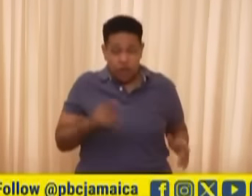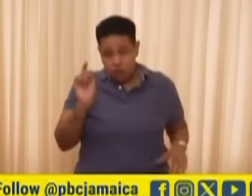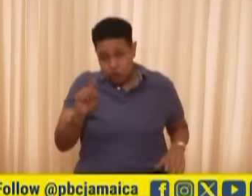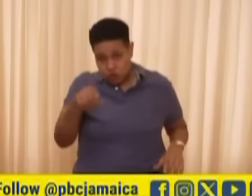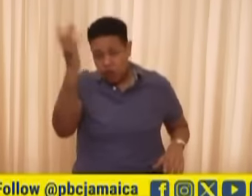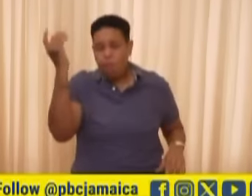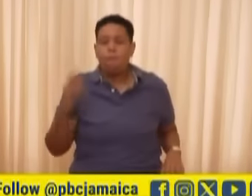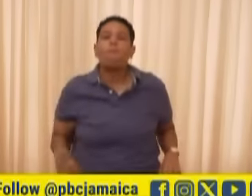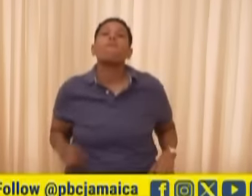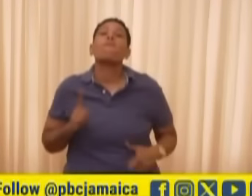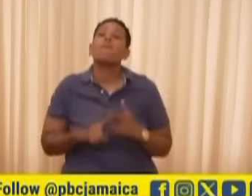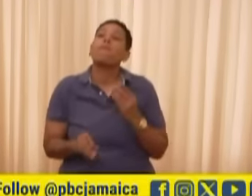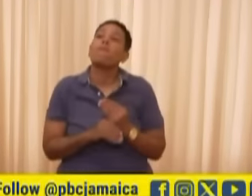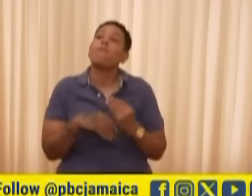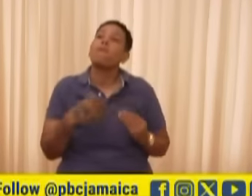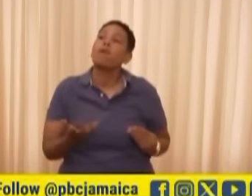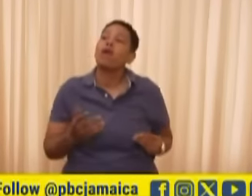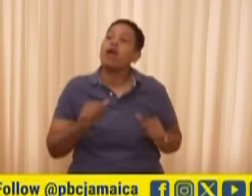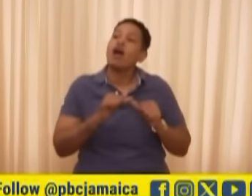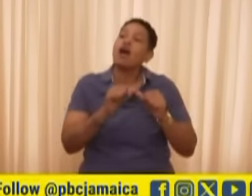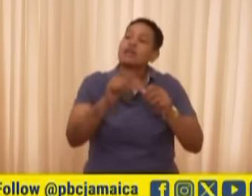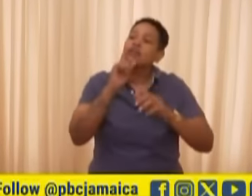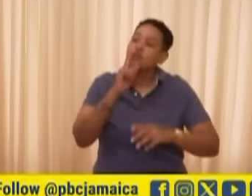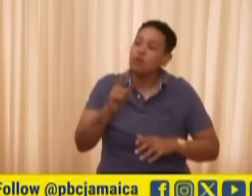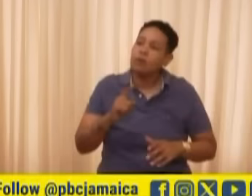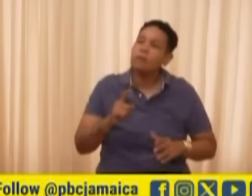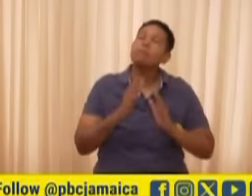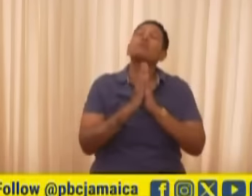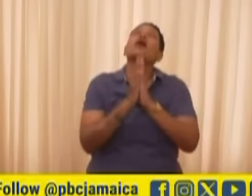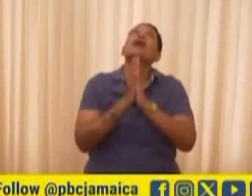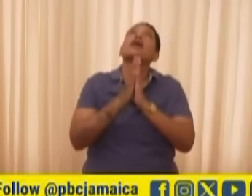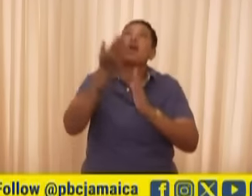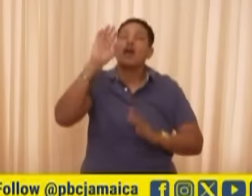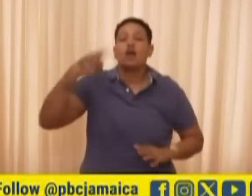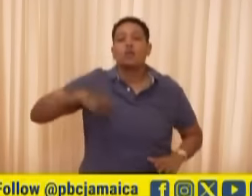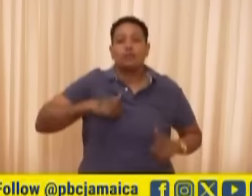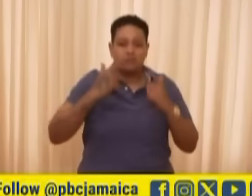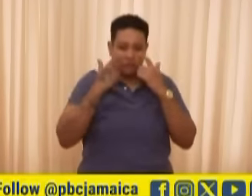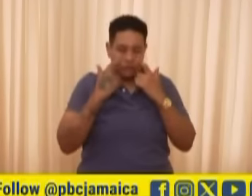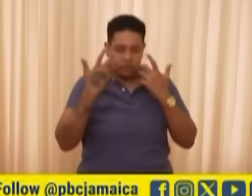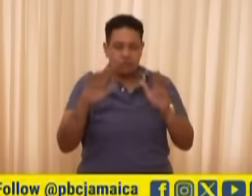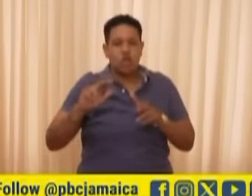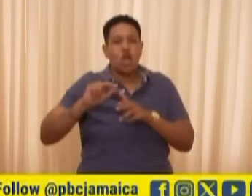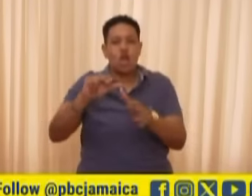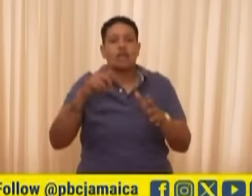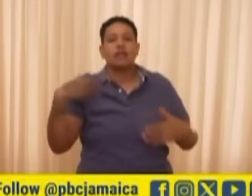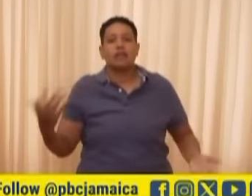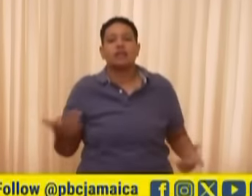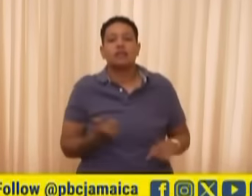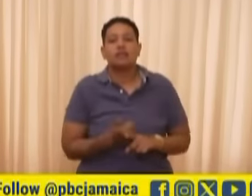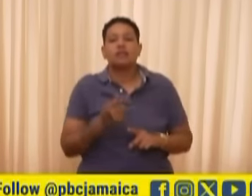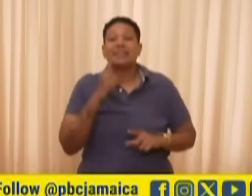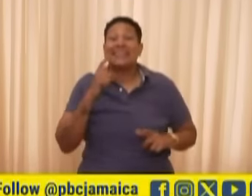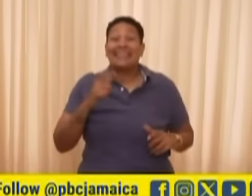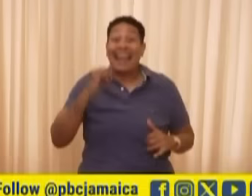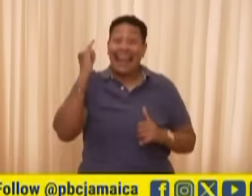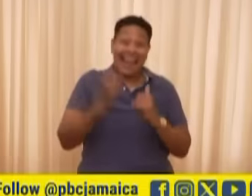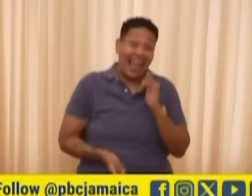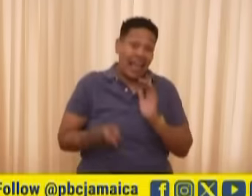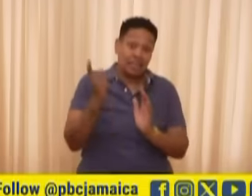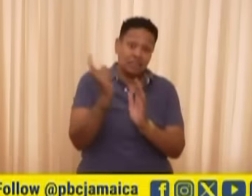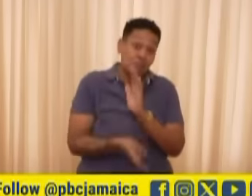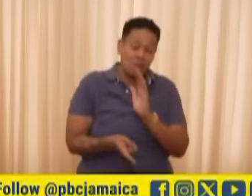prepared, and continue to pray. We have seen hurricanes at the last